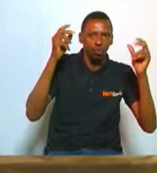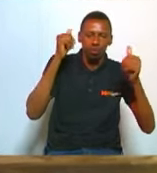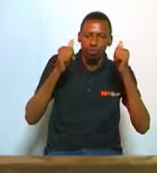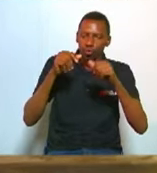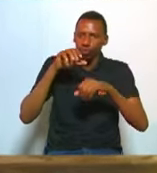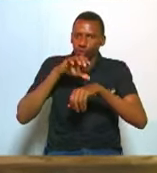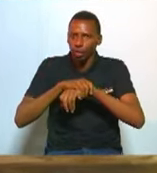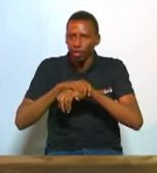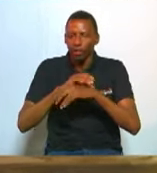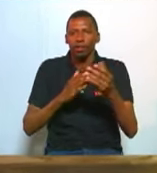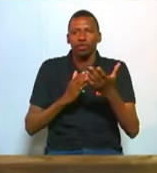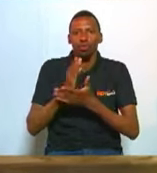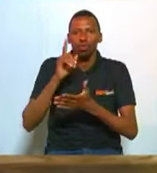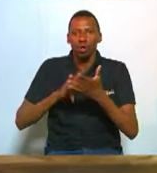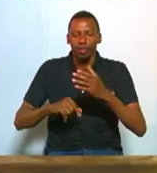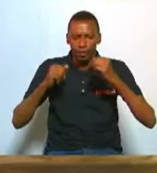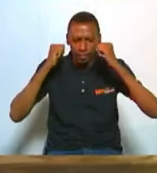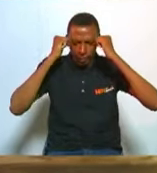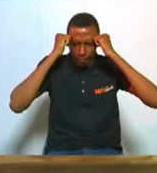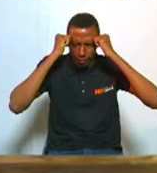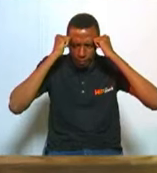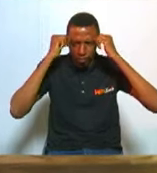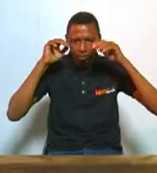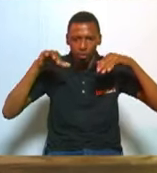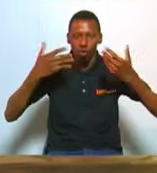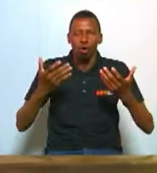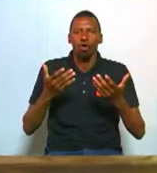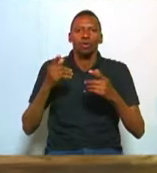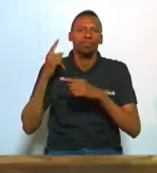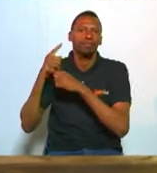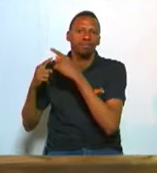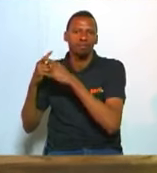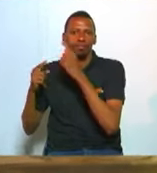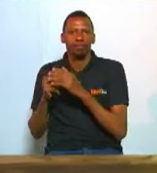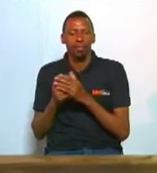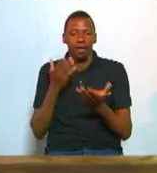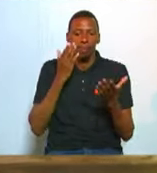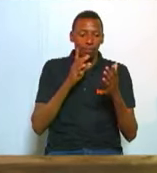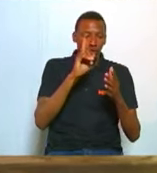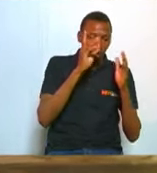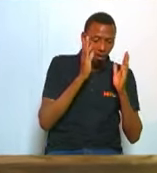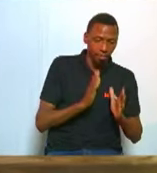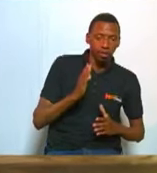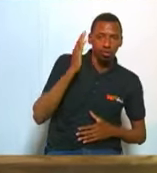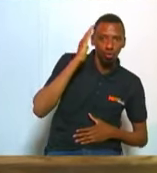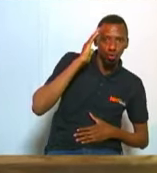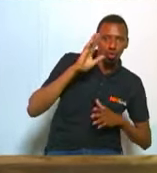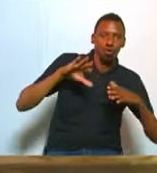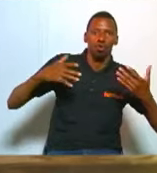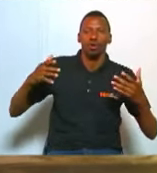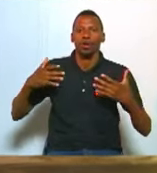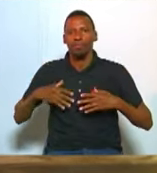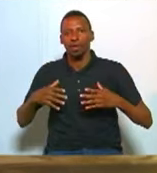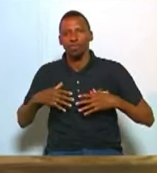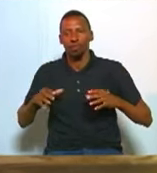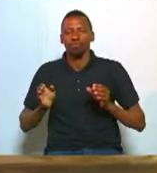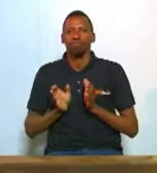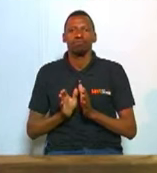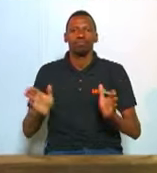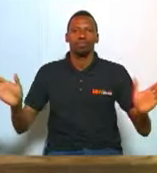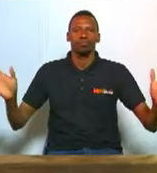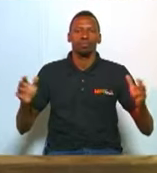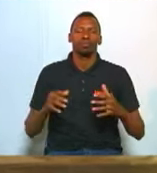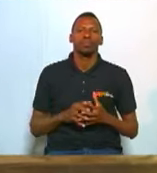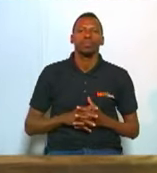experience or study, either known by one person or by people generally.